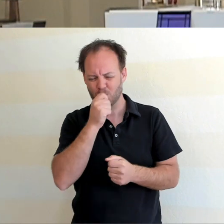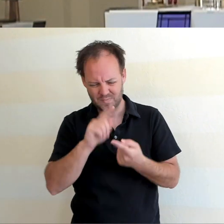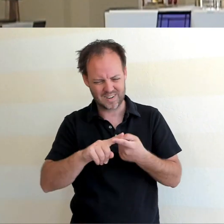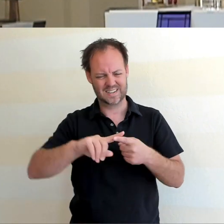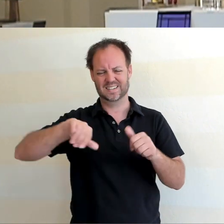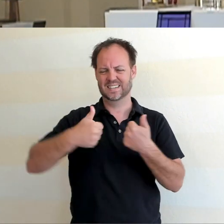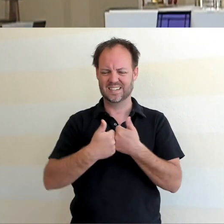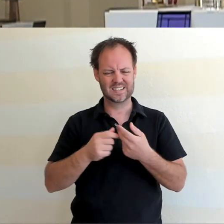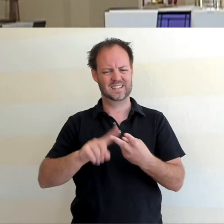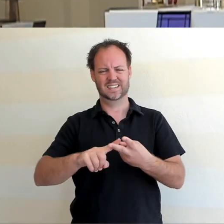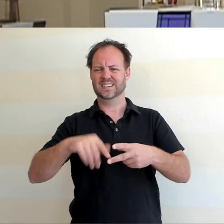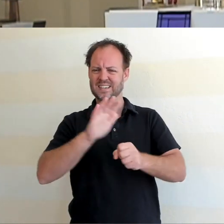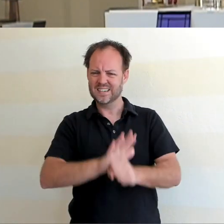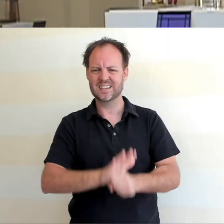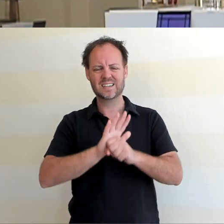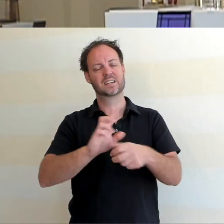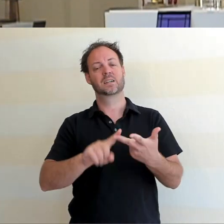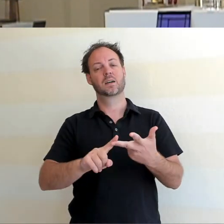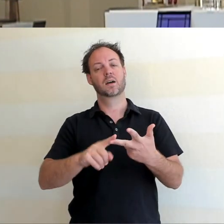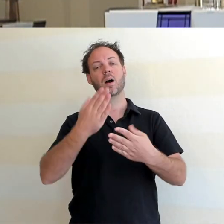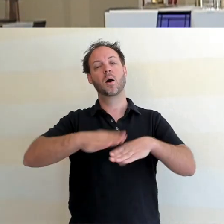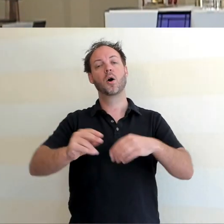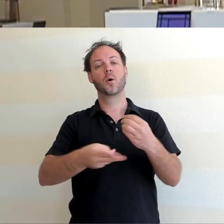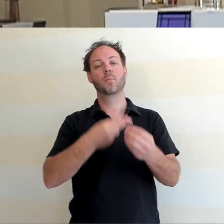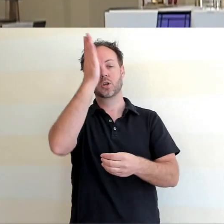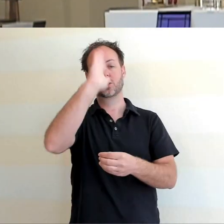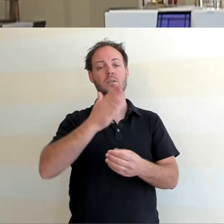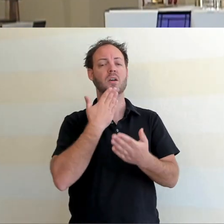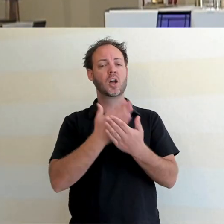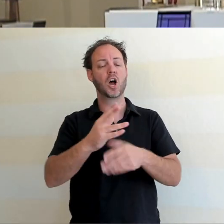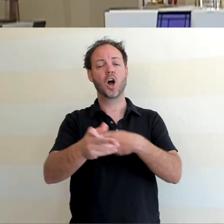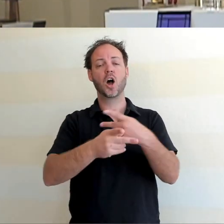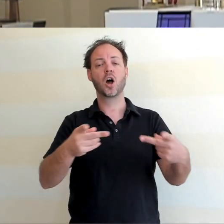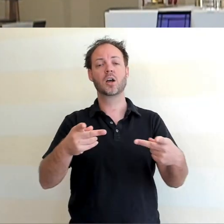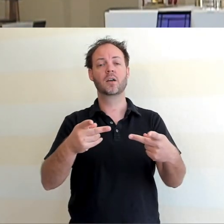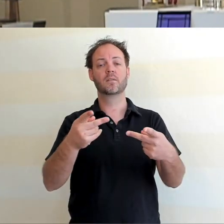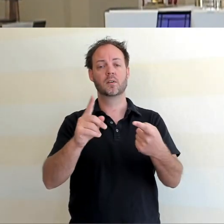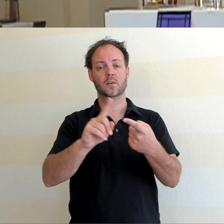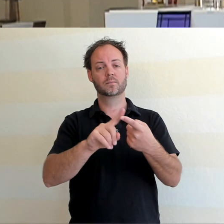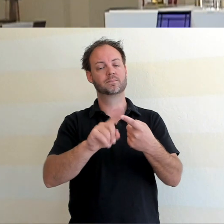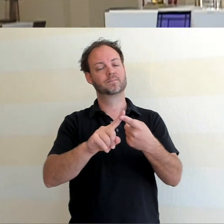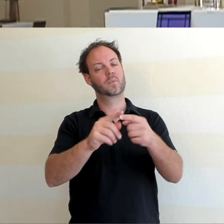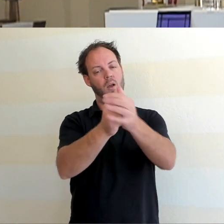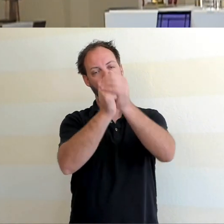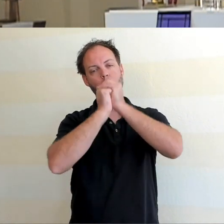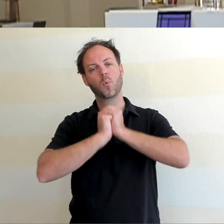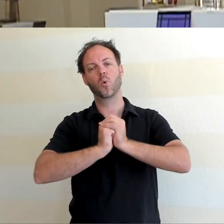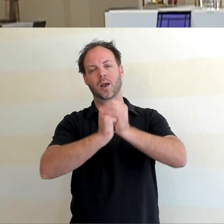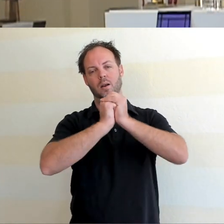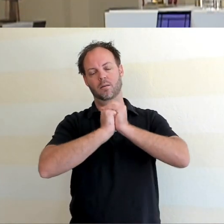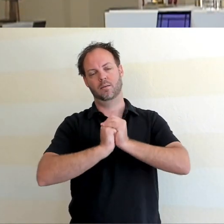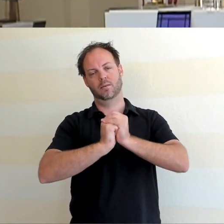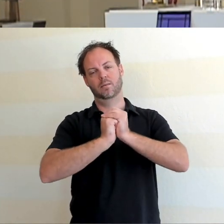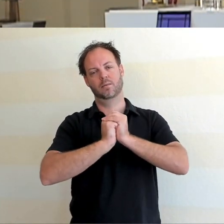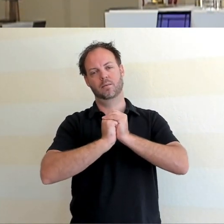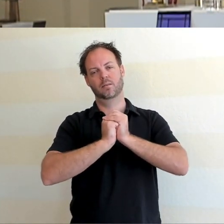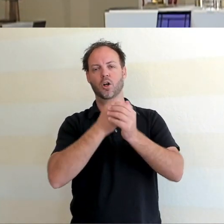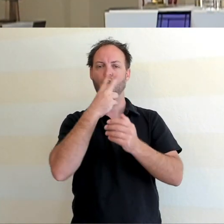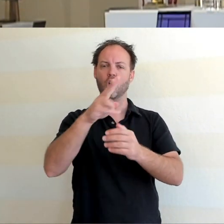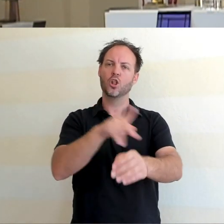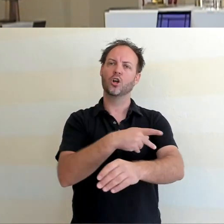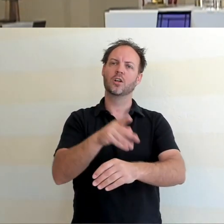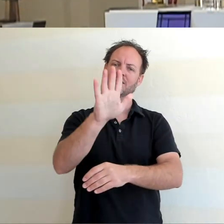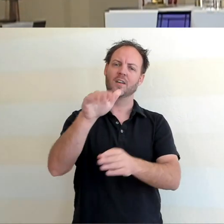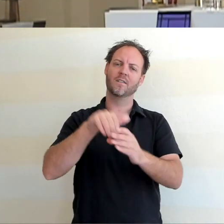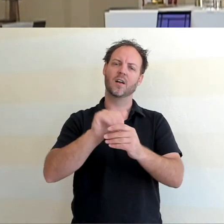and pain and stress by using God's good gift of prayer. Take a look at Psalm